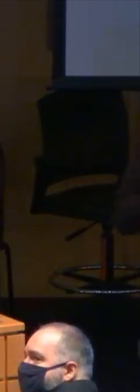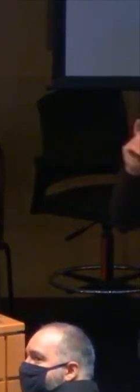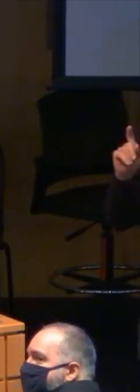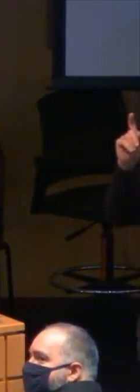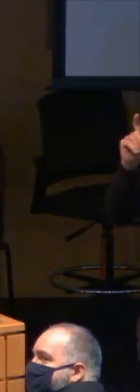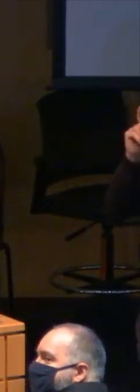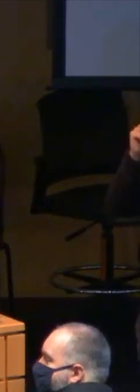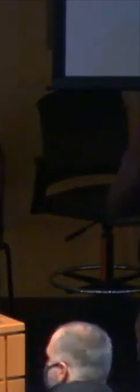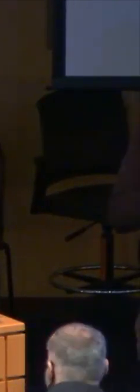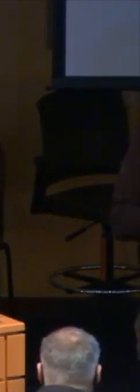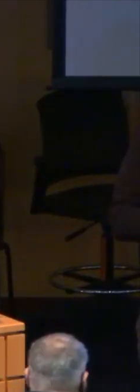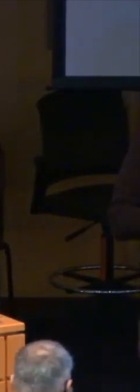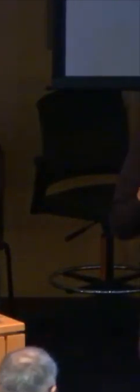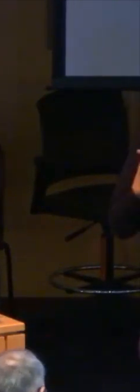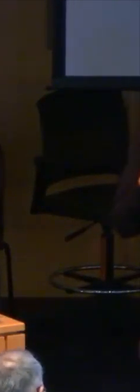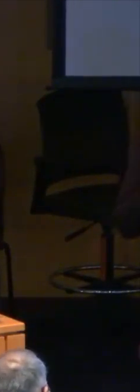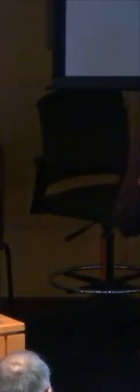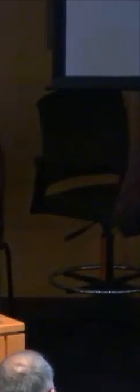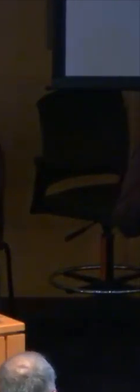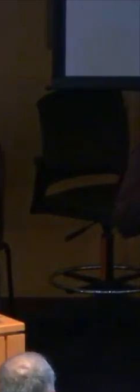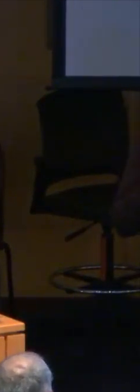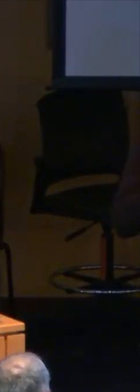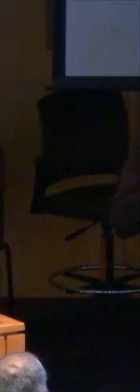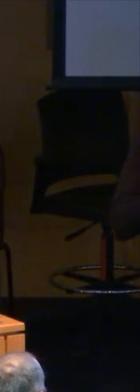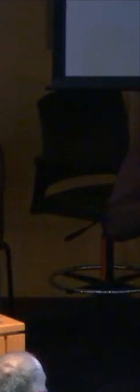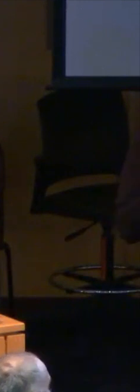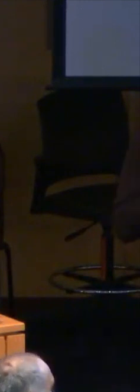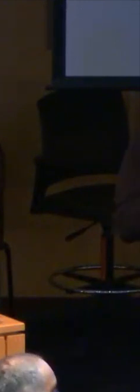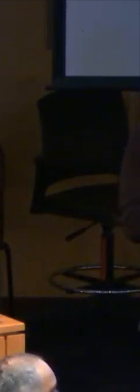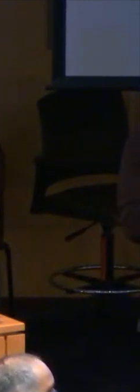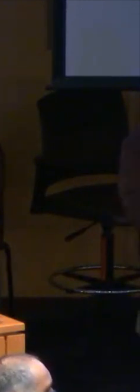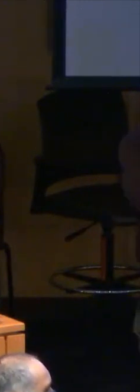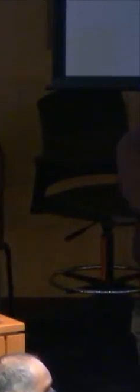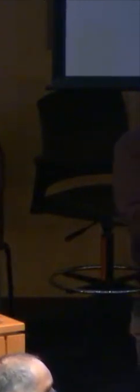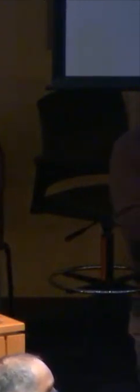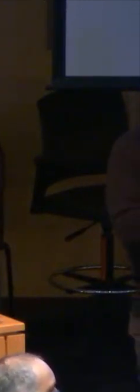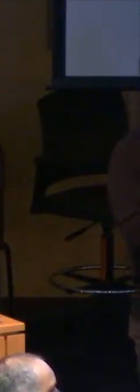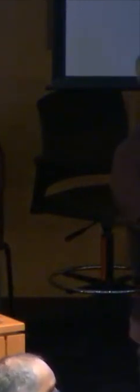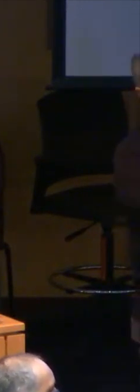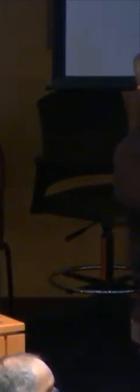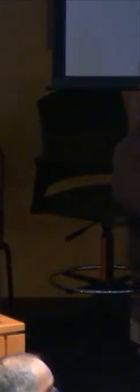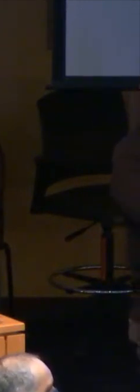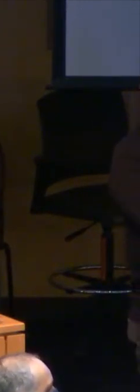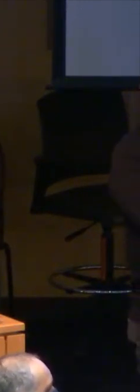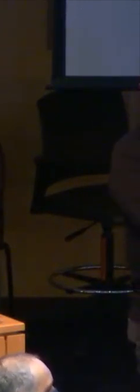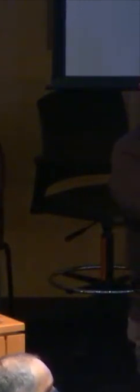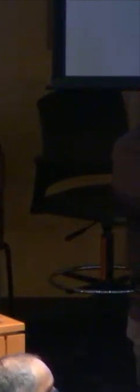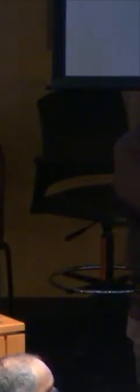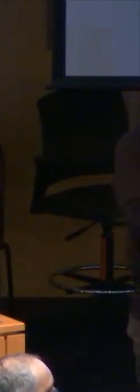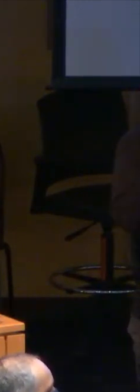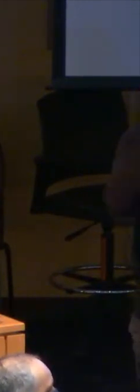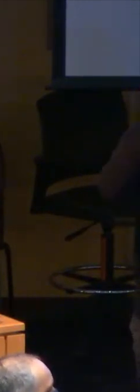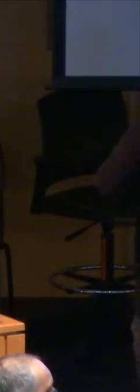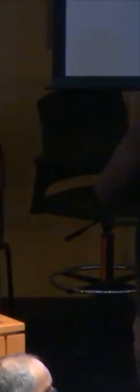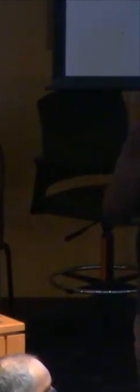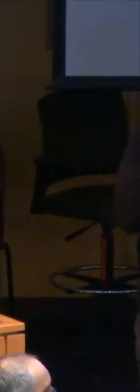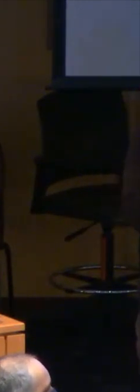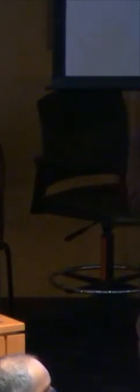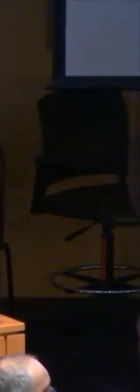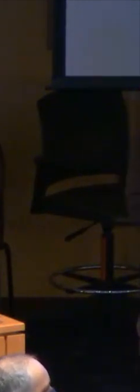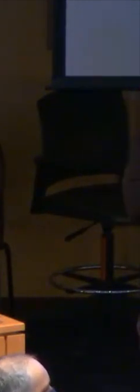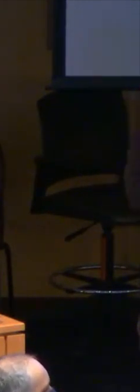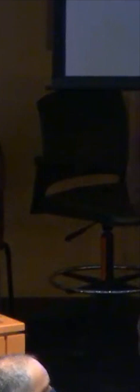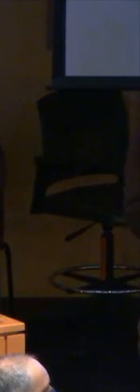was excited to put the whales in, and by the way, we see whales a lot. This is how we started thinking, wow, this is a really